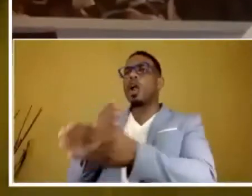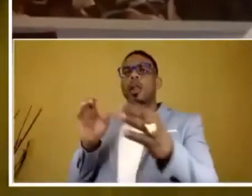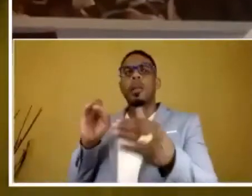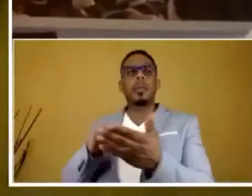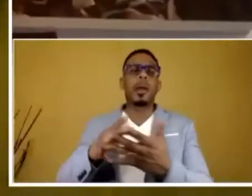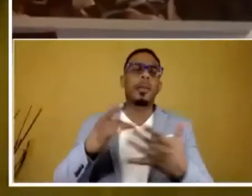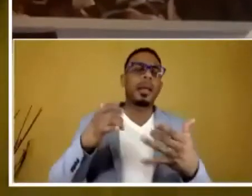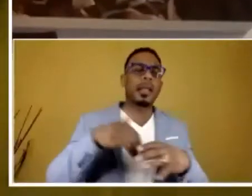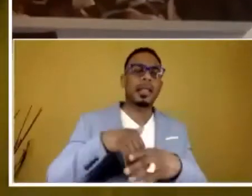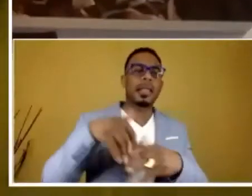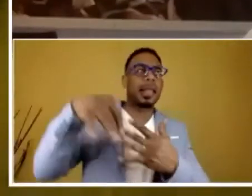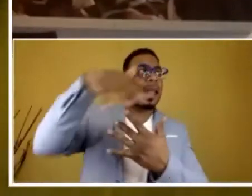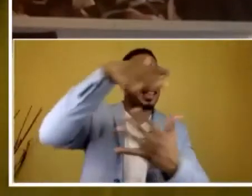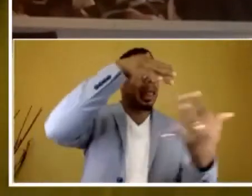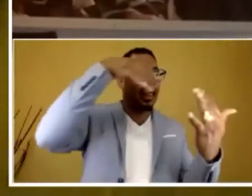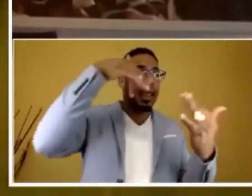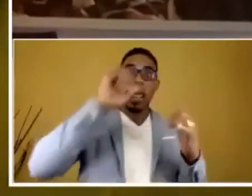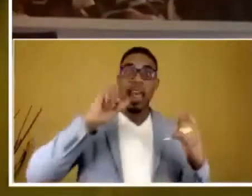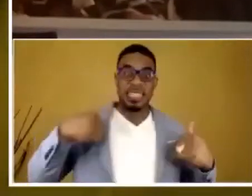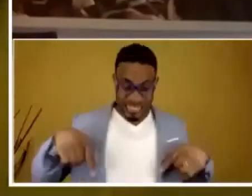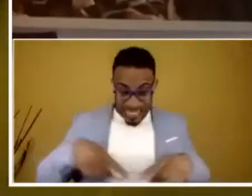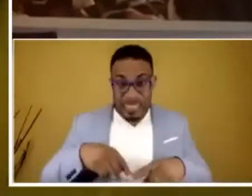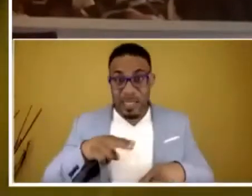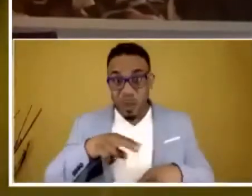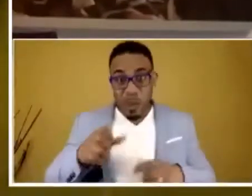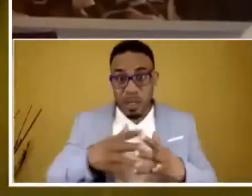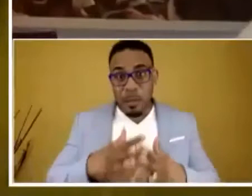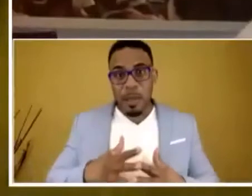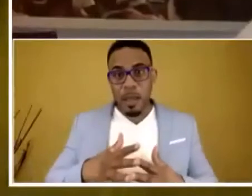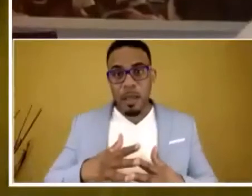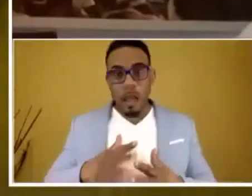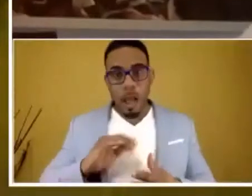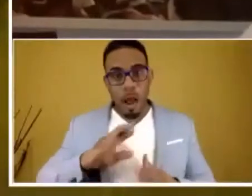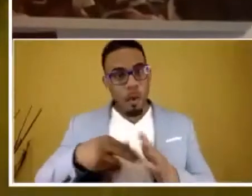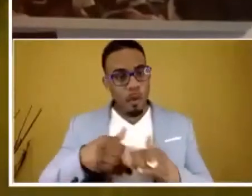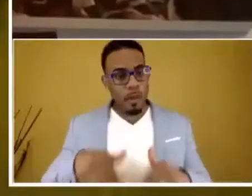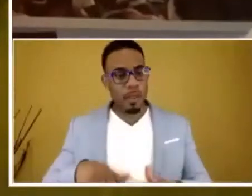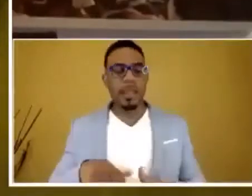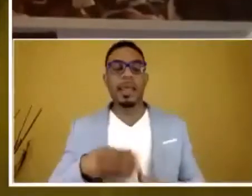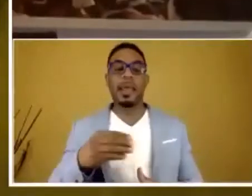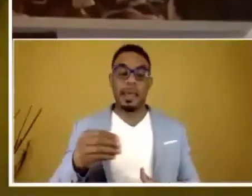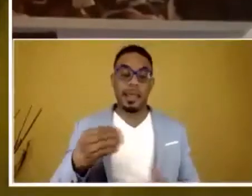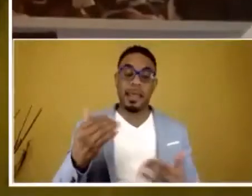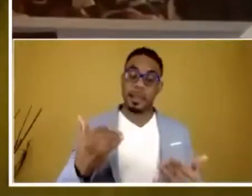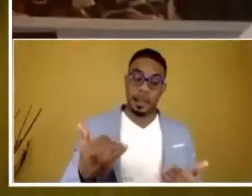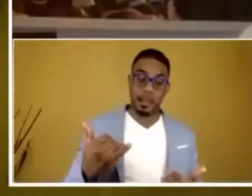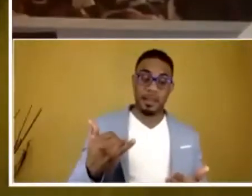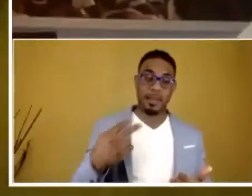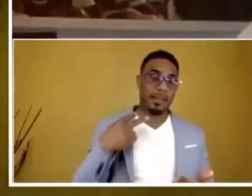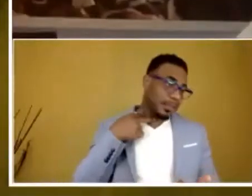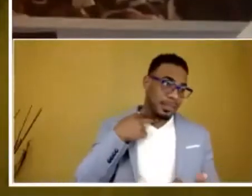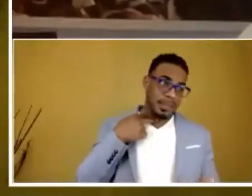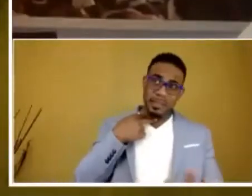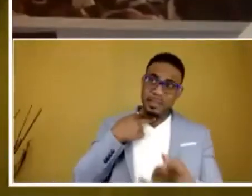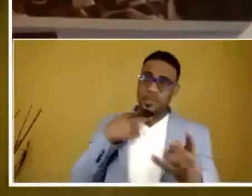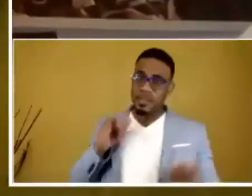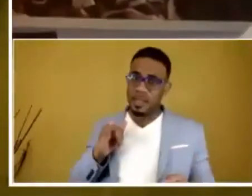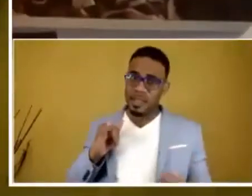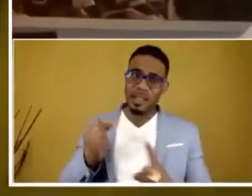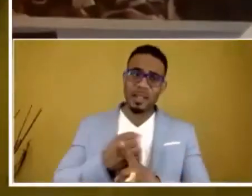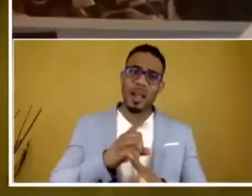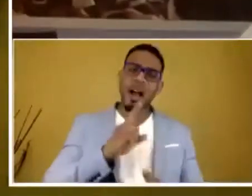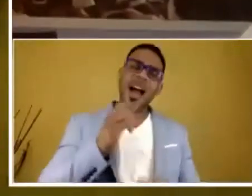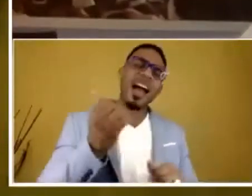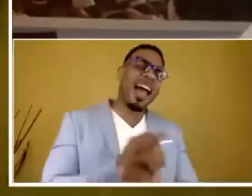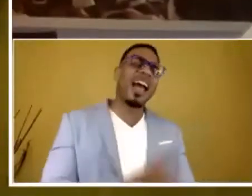the atmosphere as us pursuing our way of life. And now the victims of that assault are everywhere